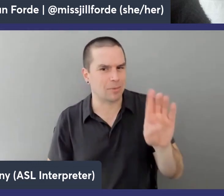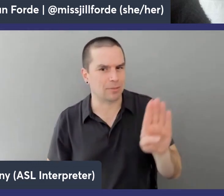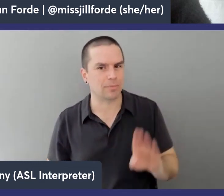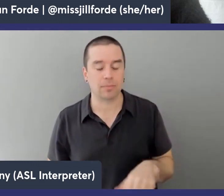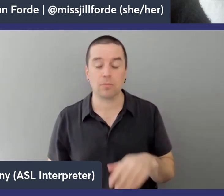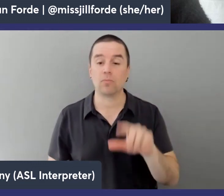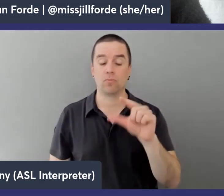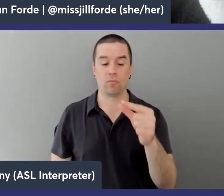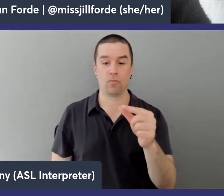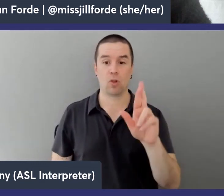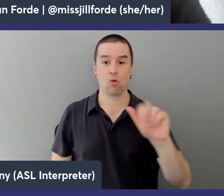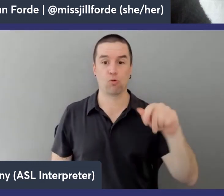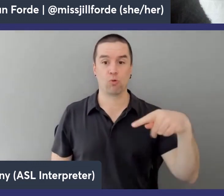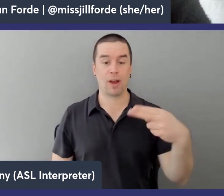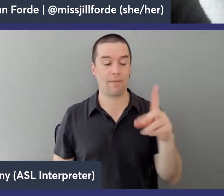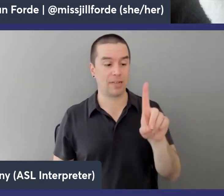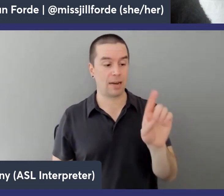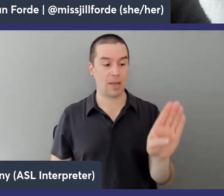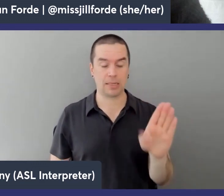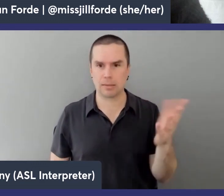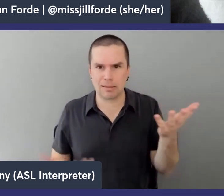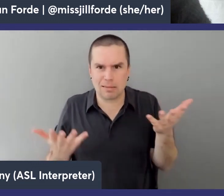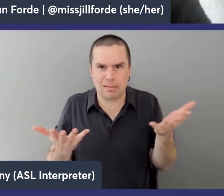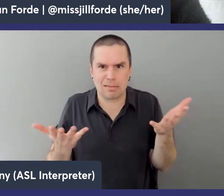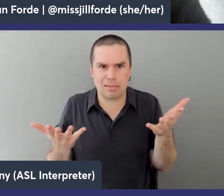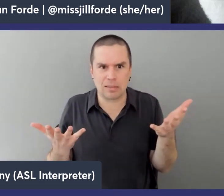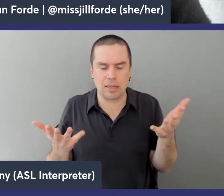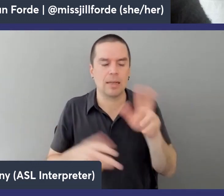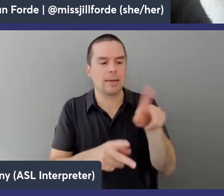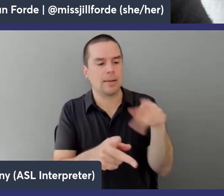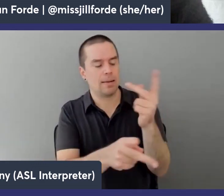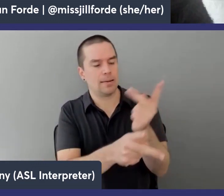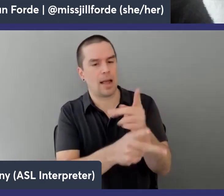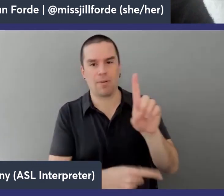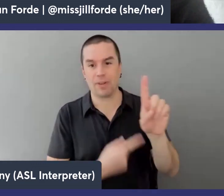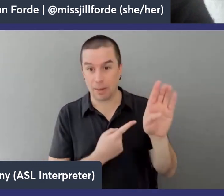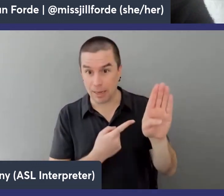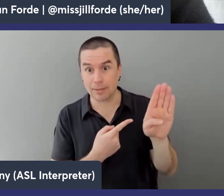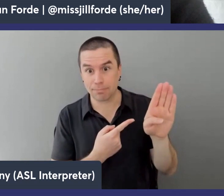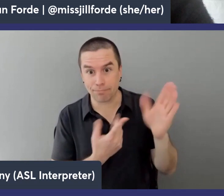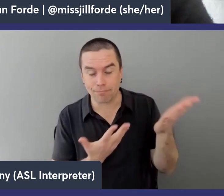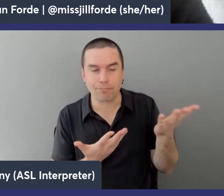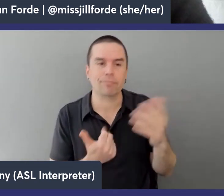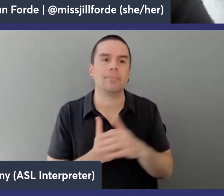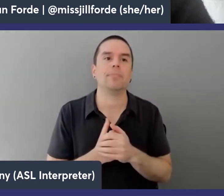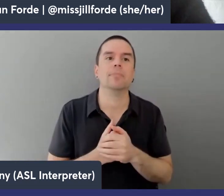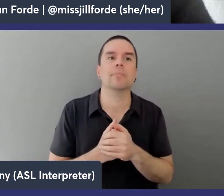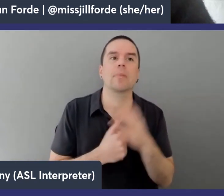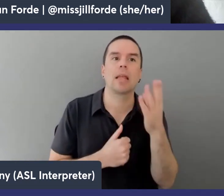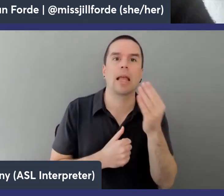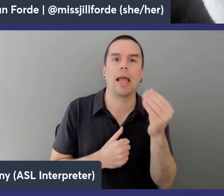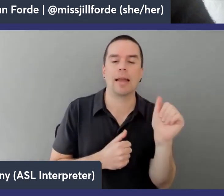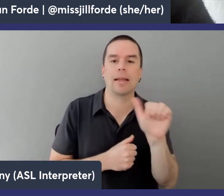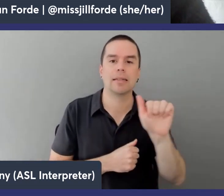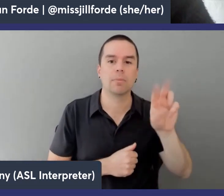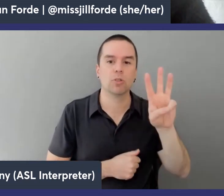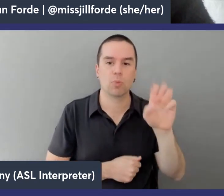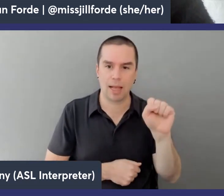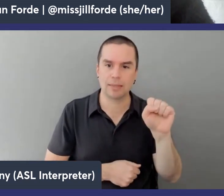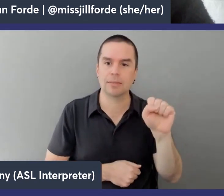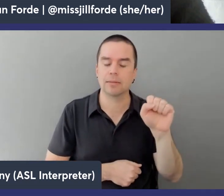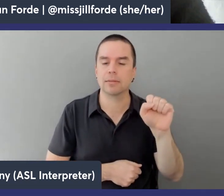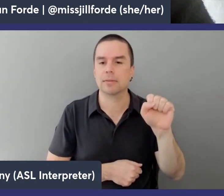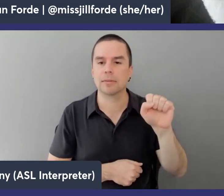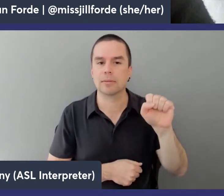graphs are, or what graph databases are, is graph databases it's a type of database. And in AWS, it's the database